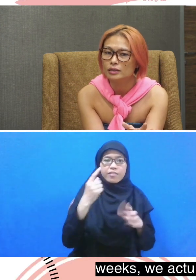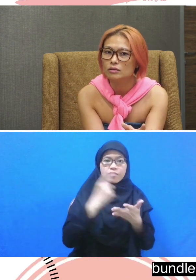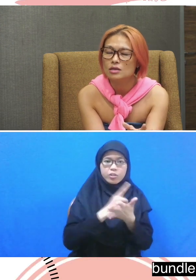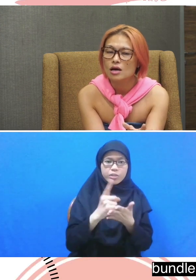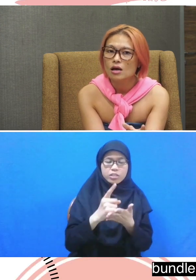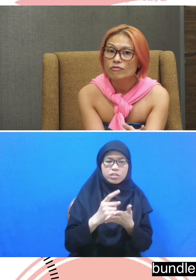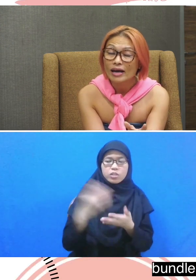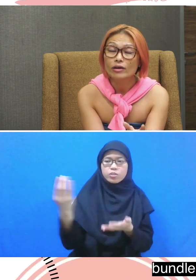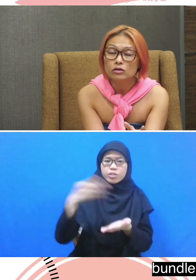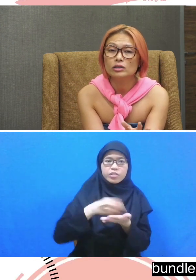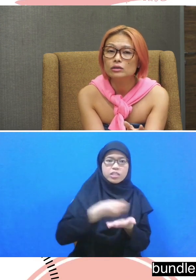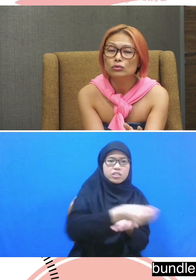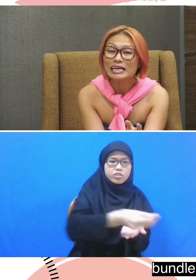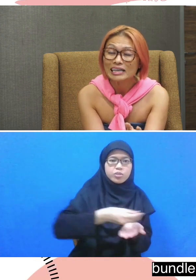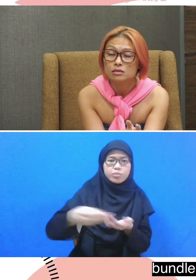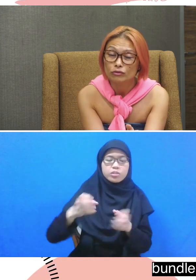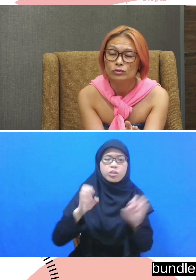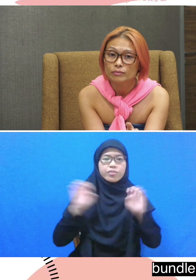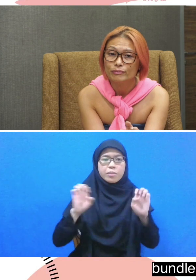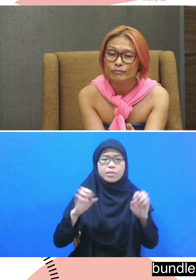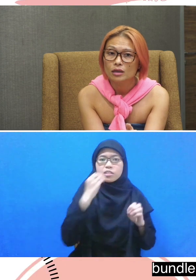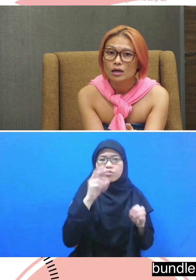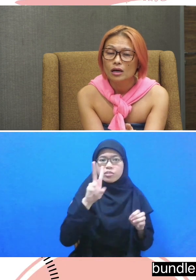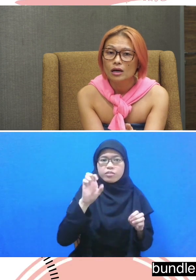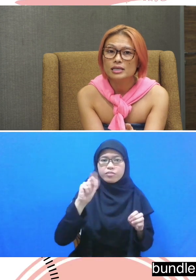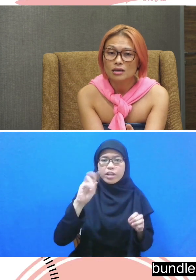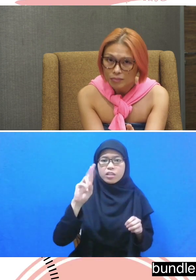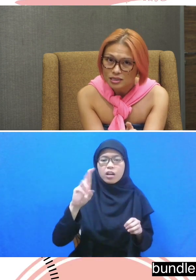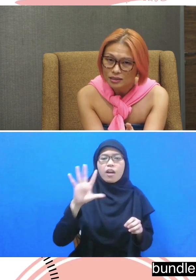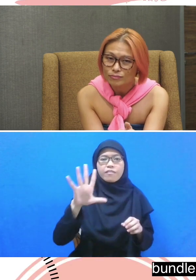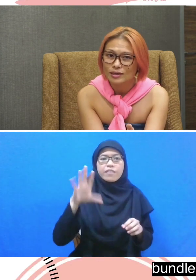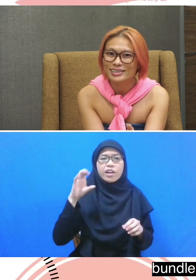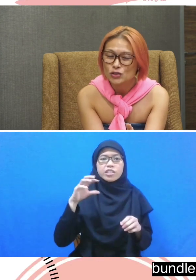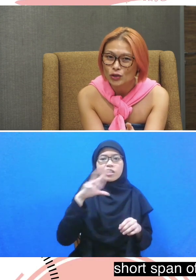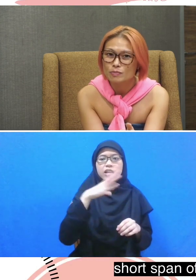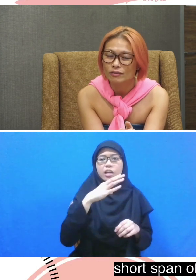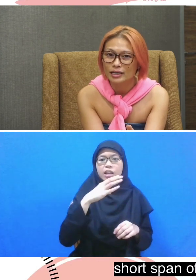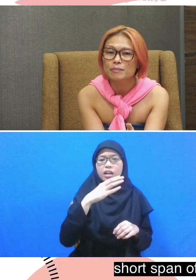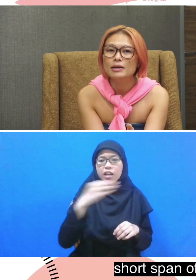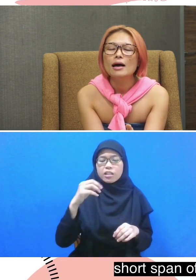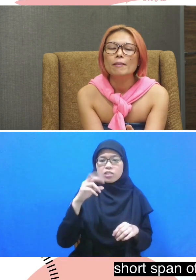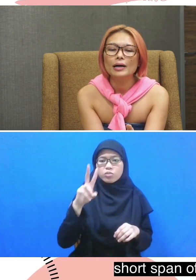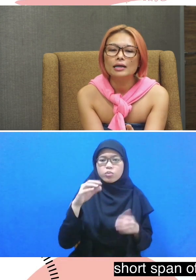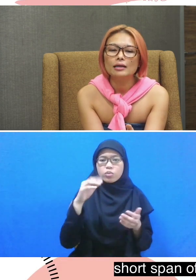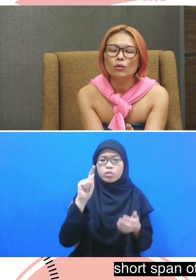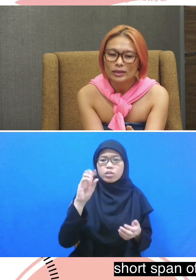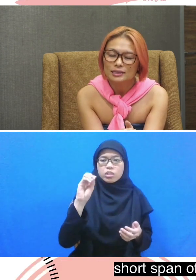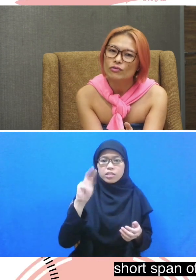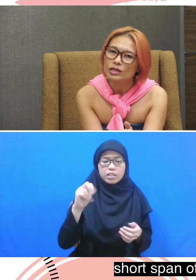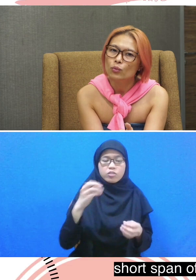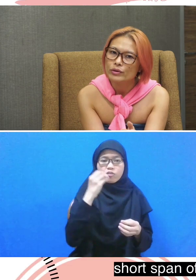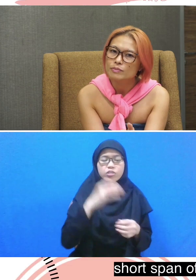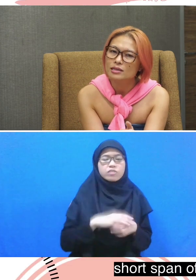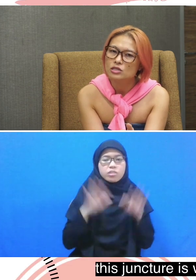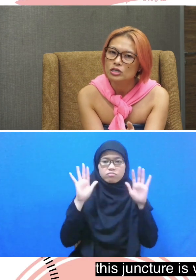food bundles, 502 tons of food. It's amazing in that short span of time. But one thing that